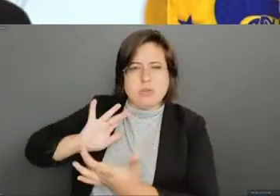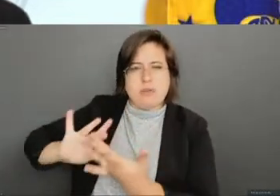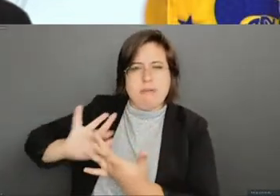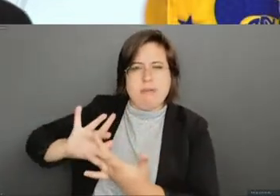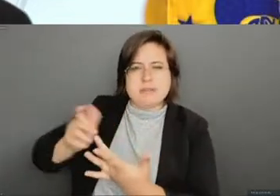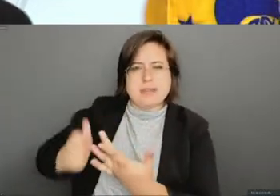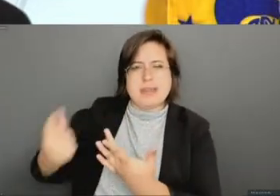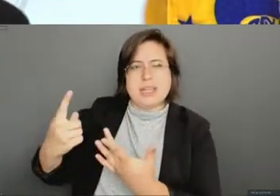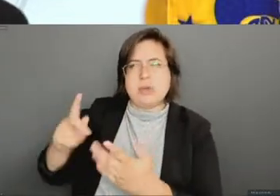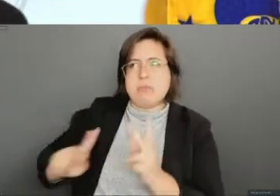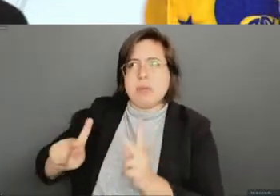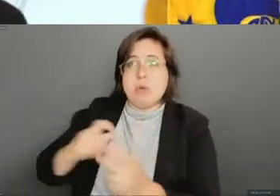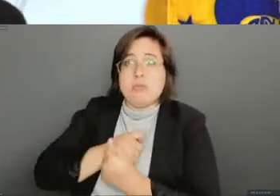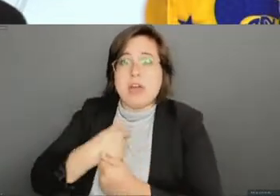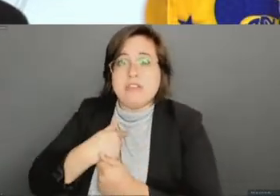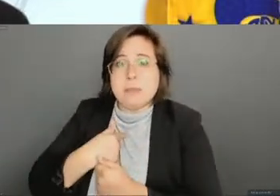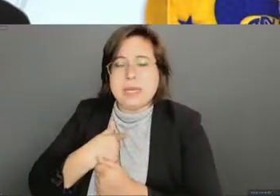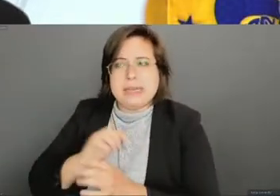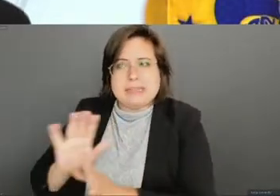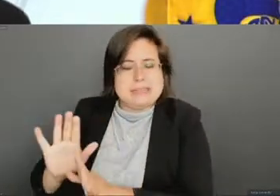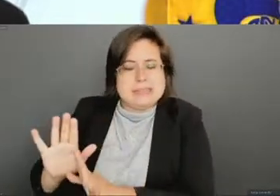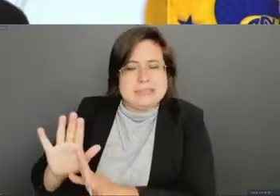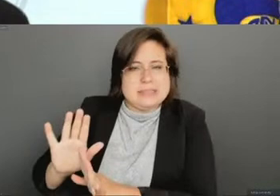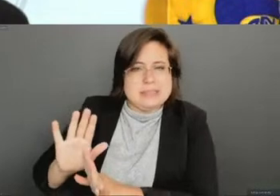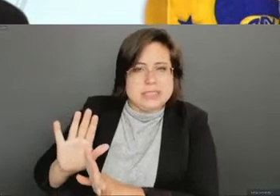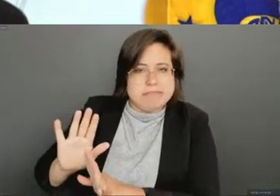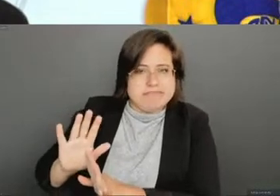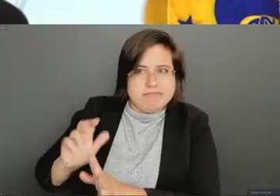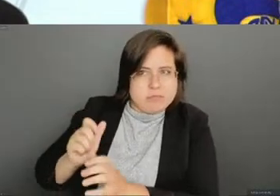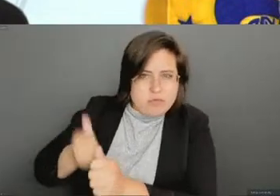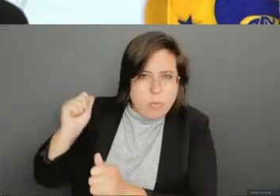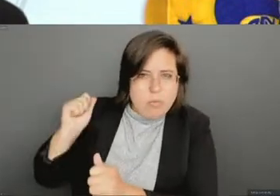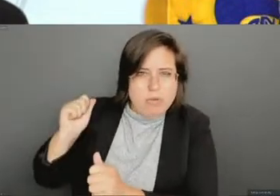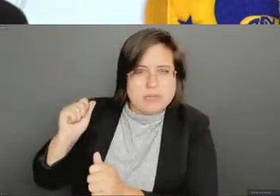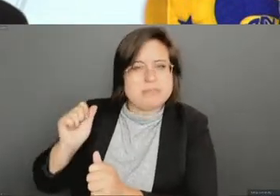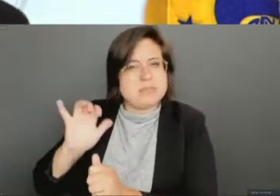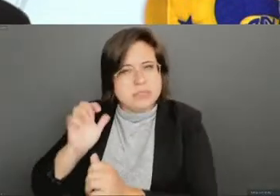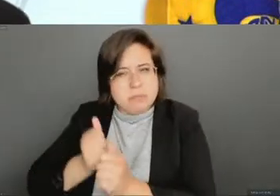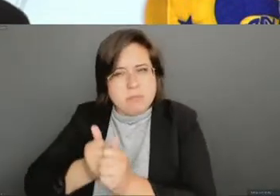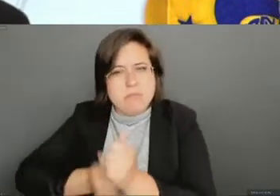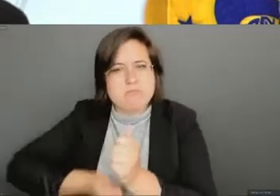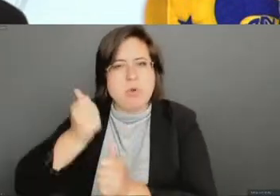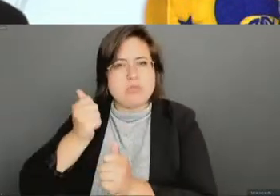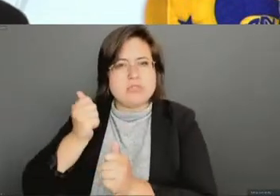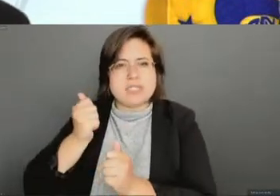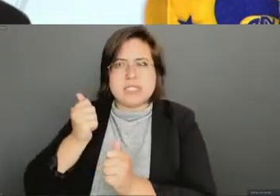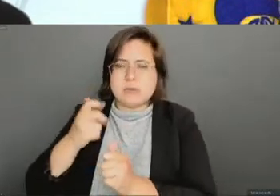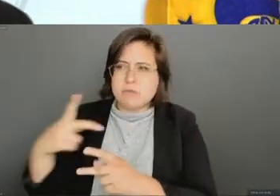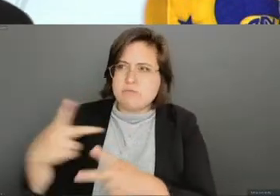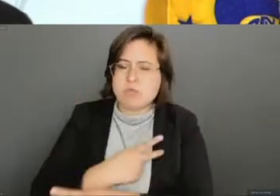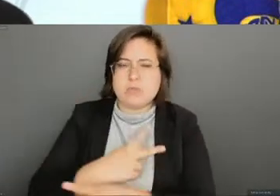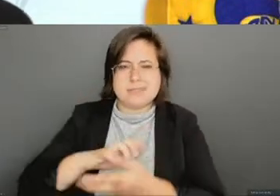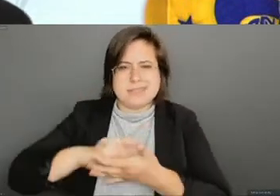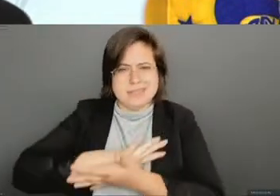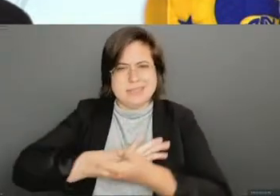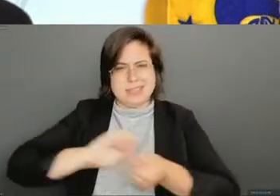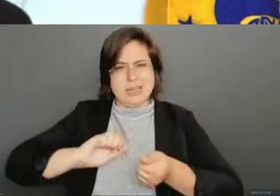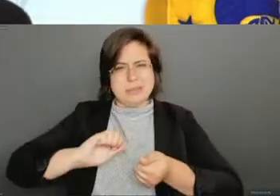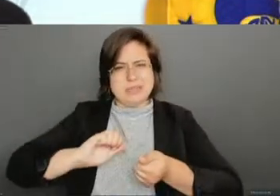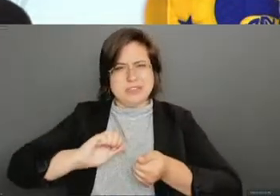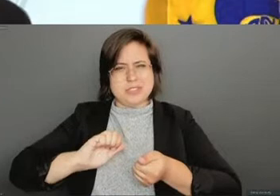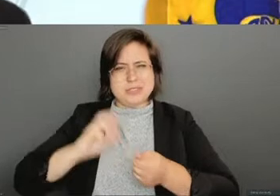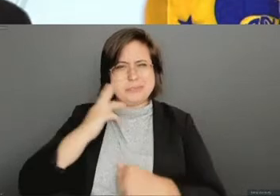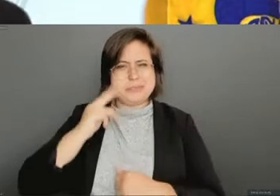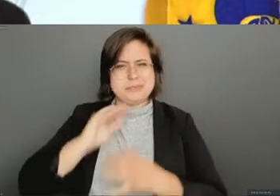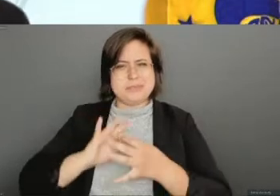even in those moments when you need them the most. And that is perhaps one of the most damning and damaging things about trauma, is